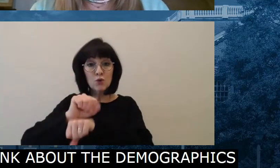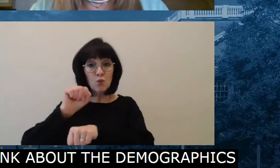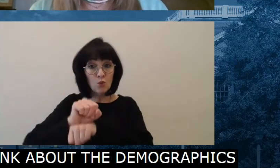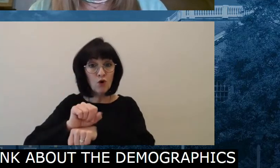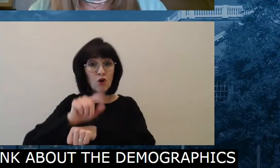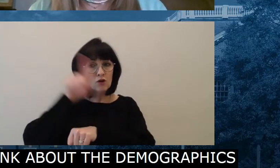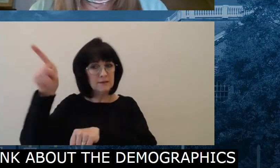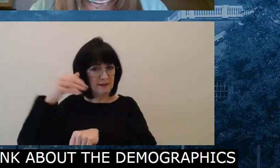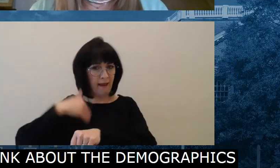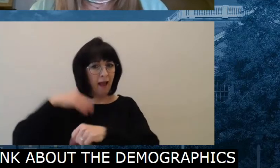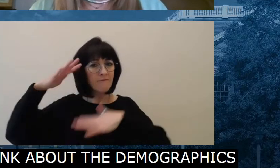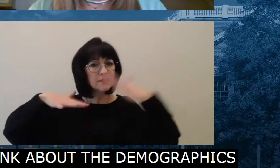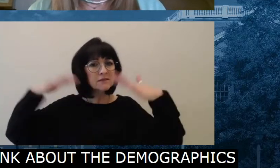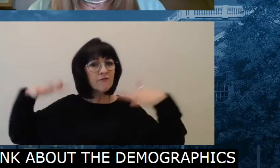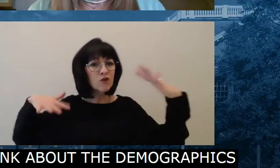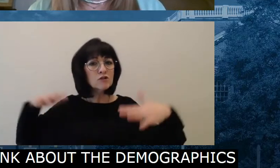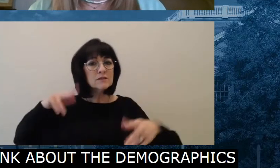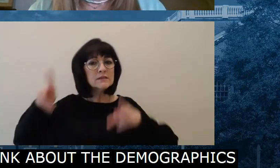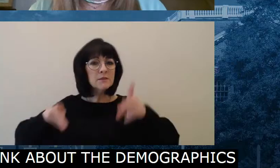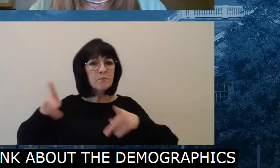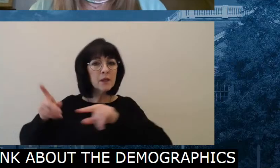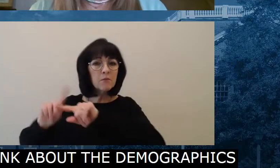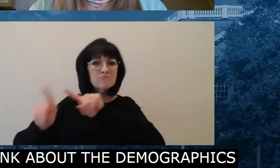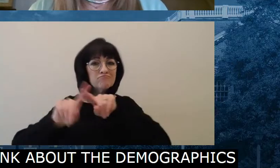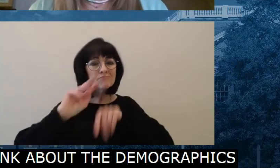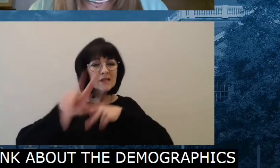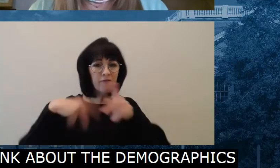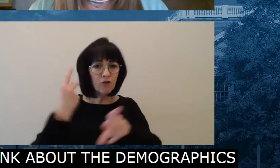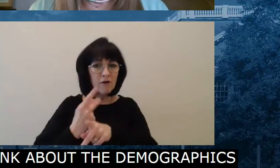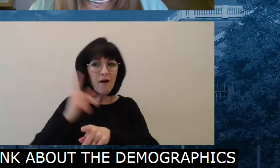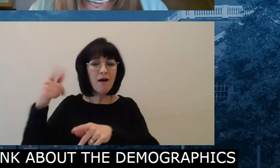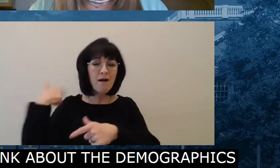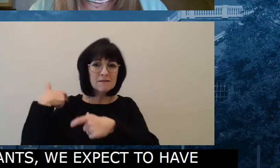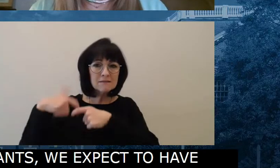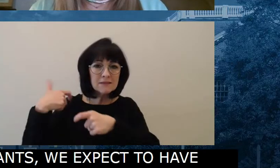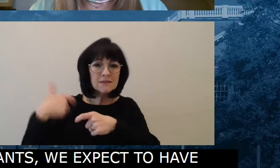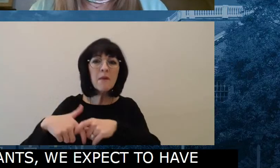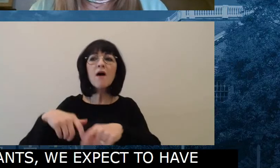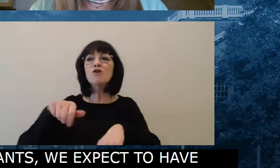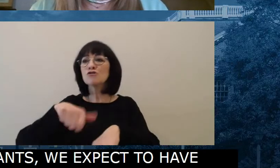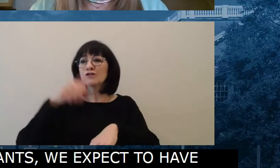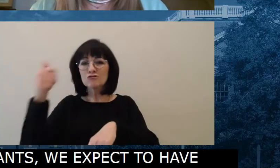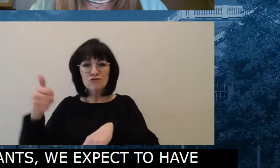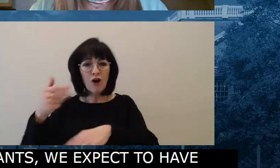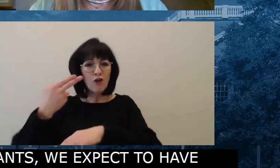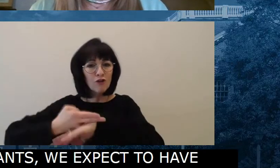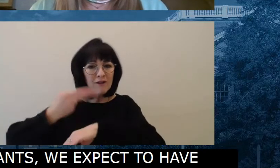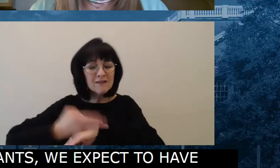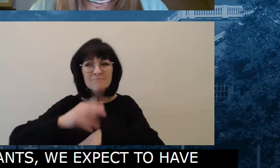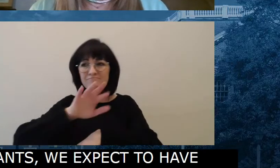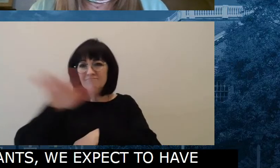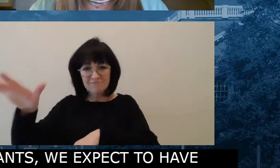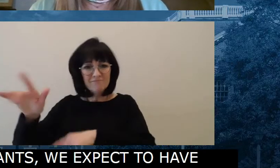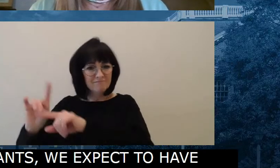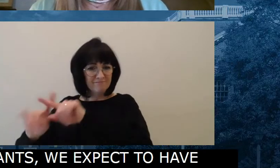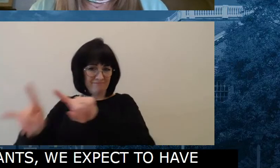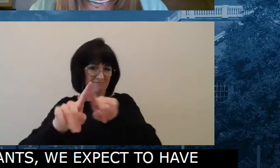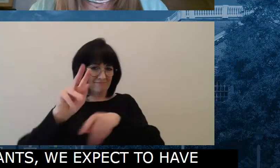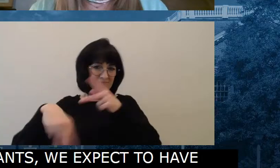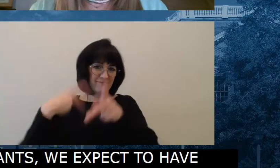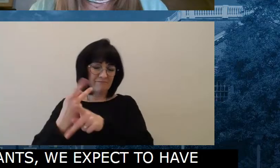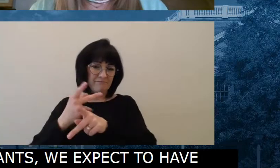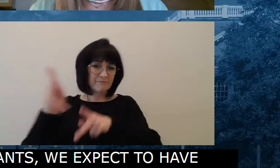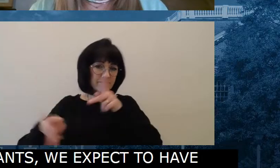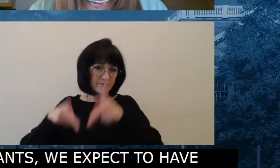have our community outreach. We do have commitments from our partners, our hospital partners, once they